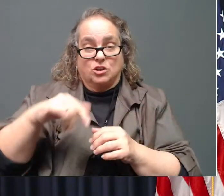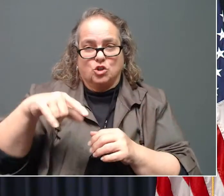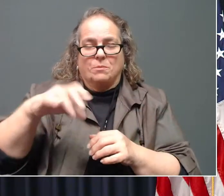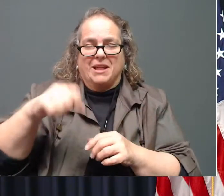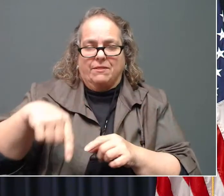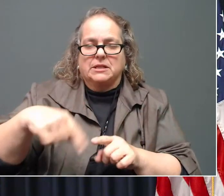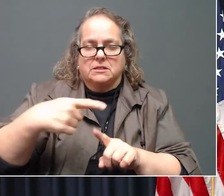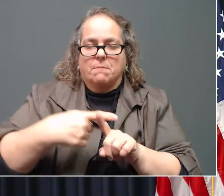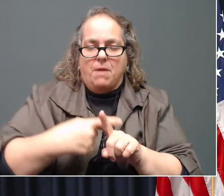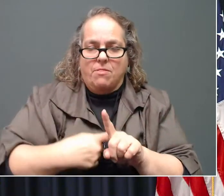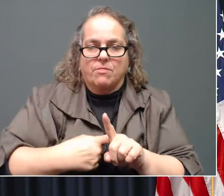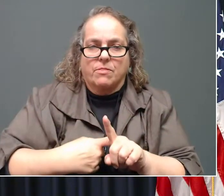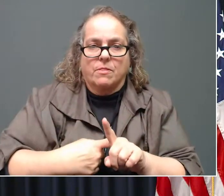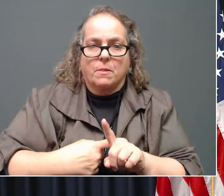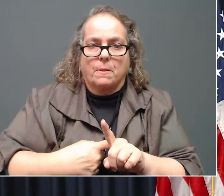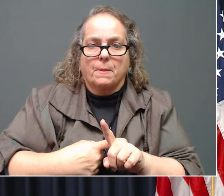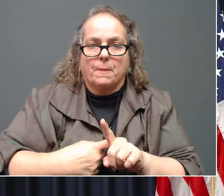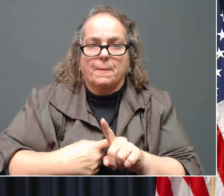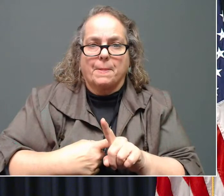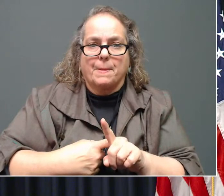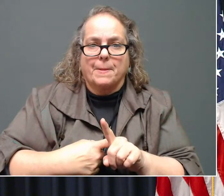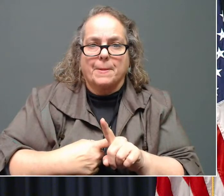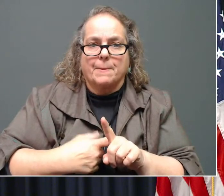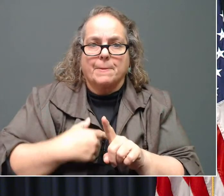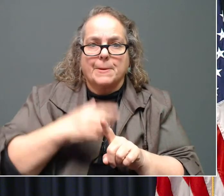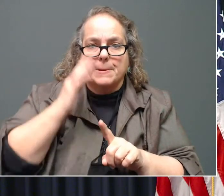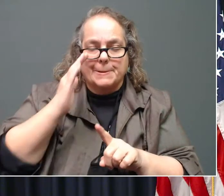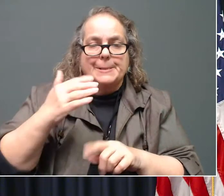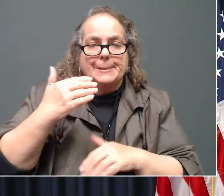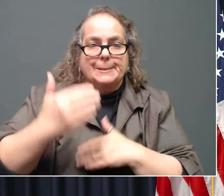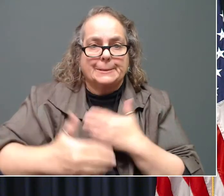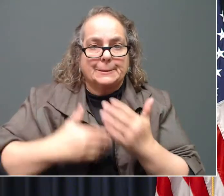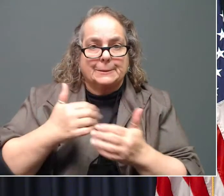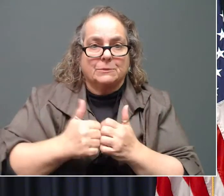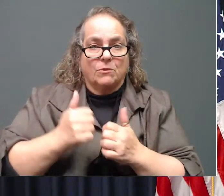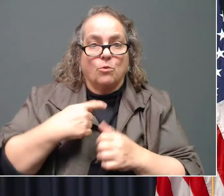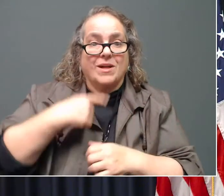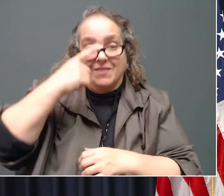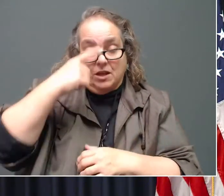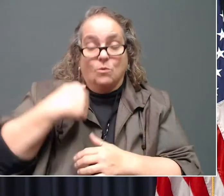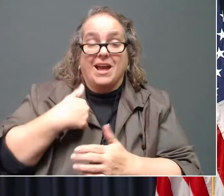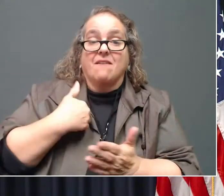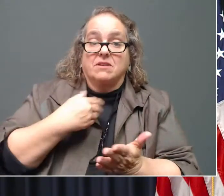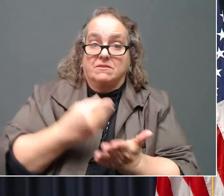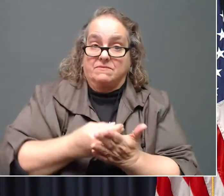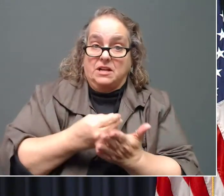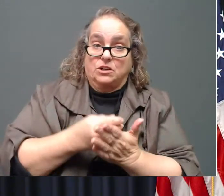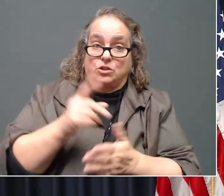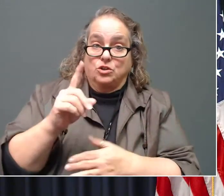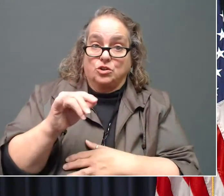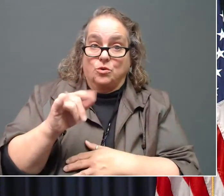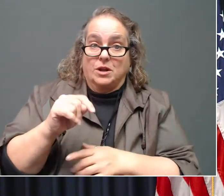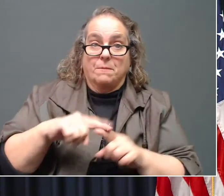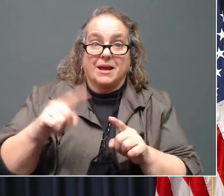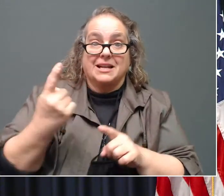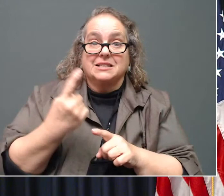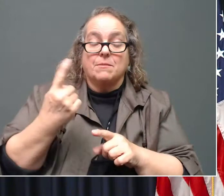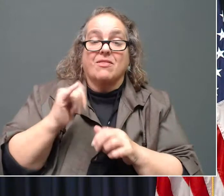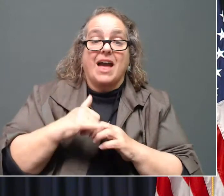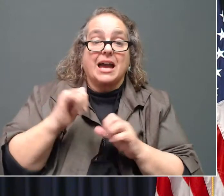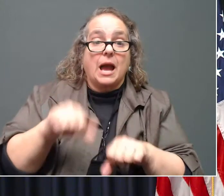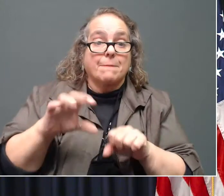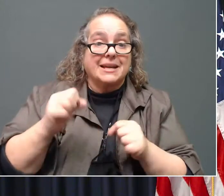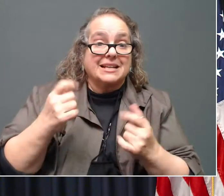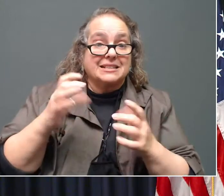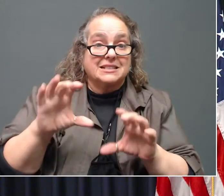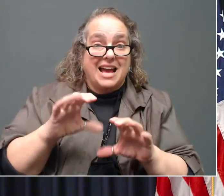We're going to move ahead with it. We think we have the funding to move ahead with it. But something that could be done right now with the General Assembly